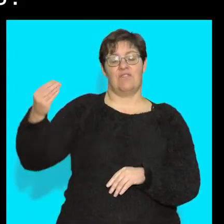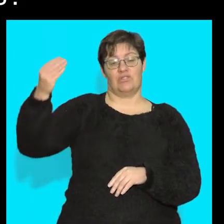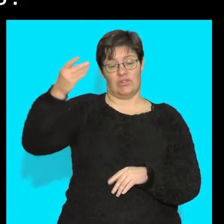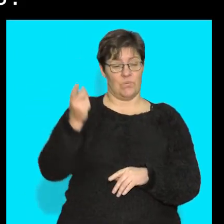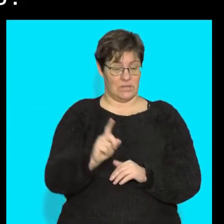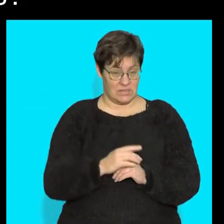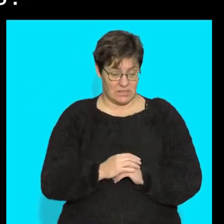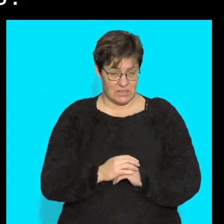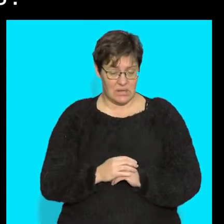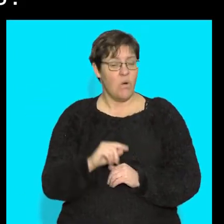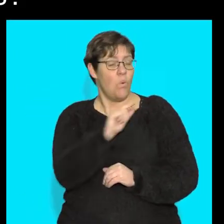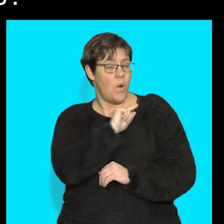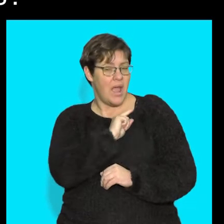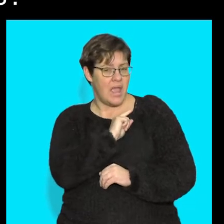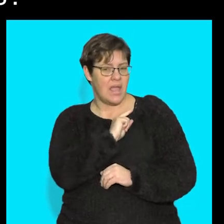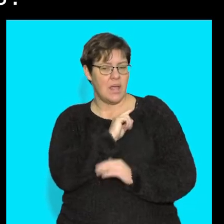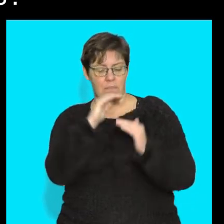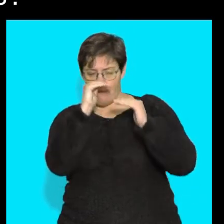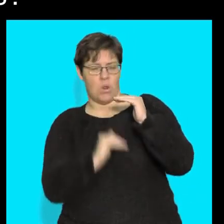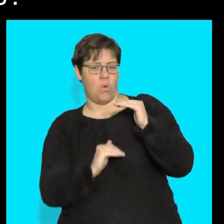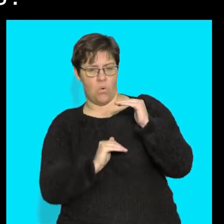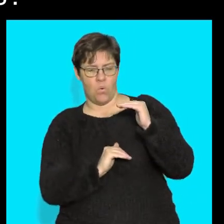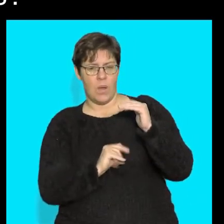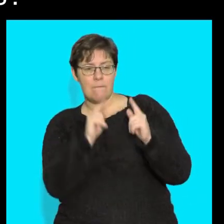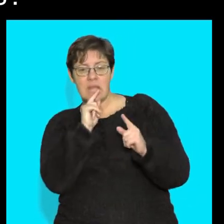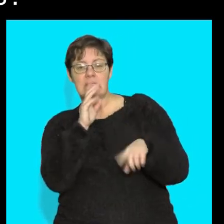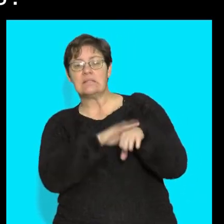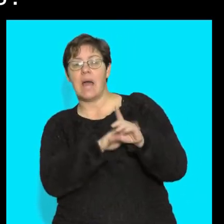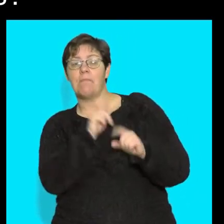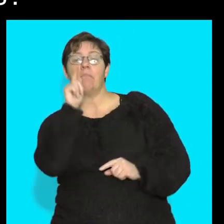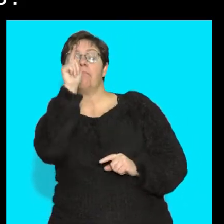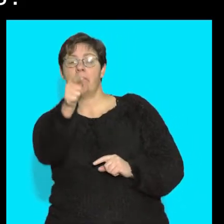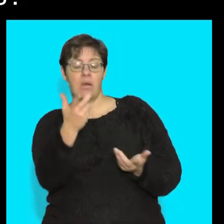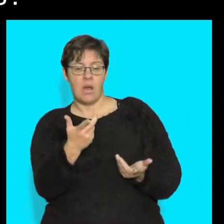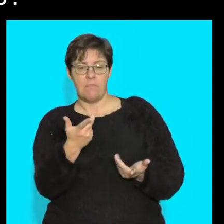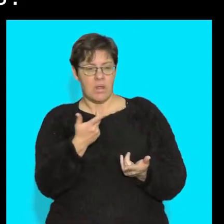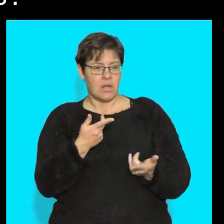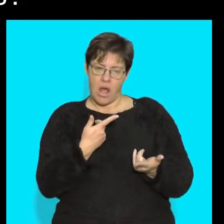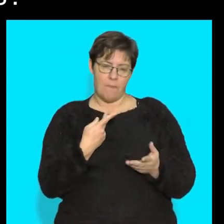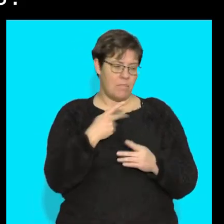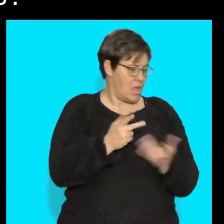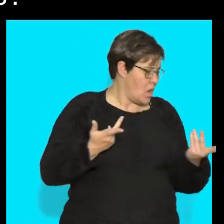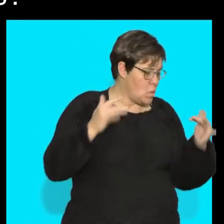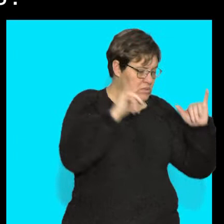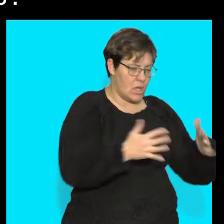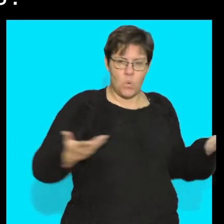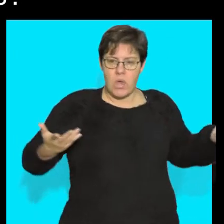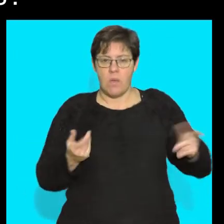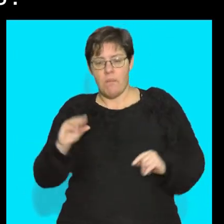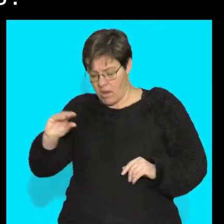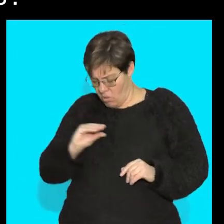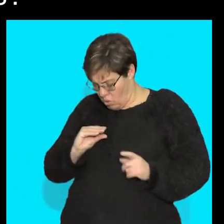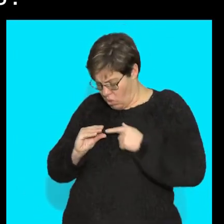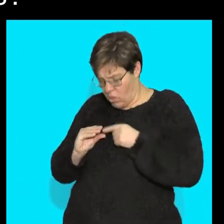inflation is. Why? Because we don't want it to be below the rate of inflation, because then you're not going to make any money